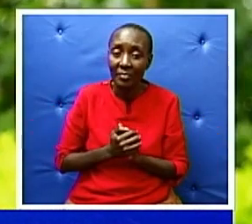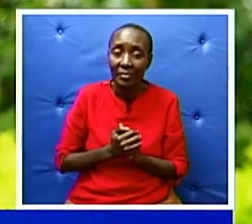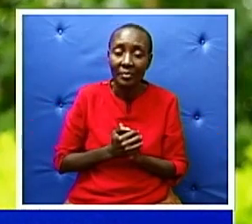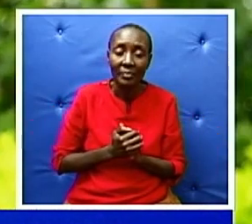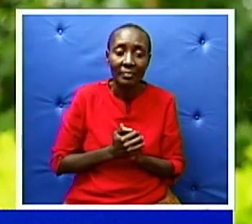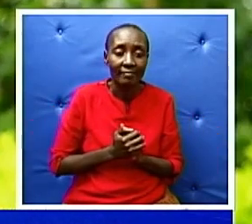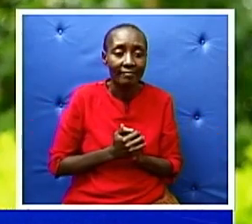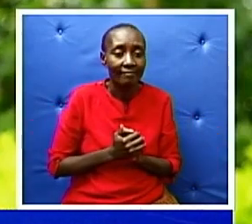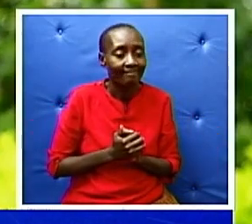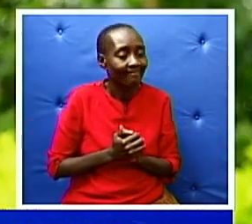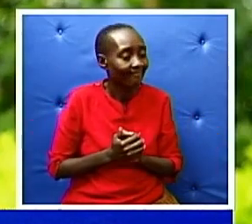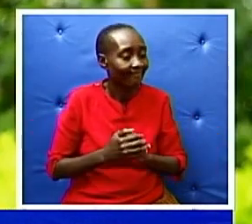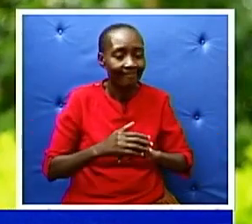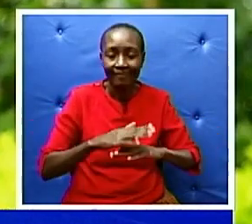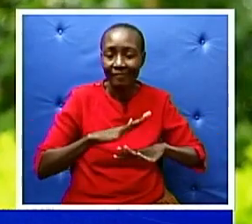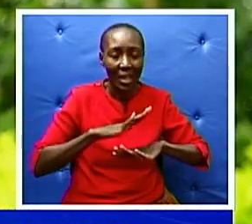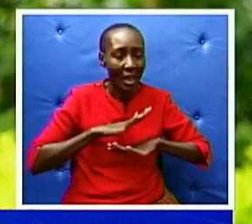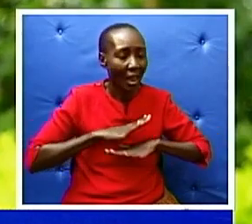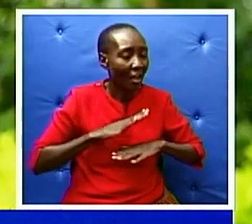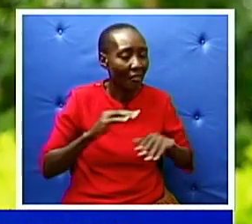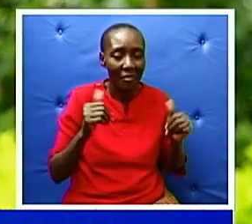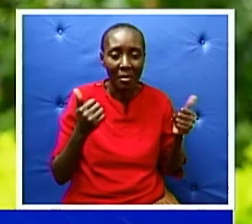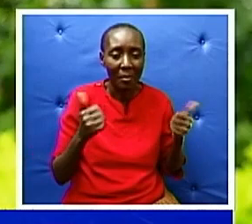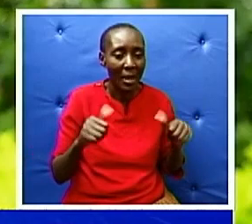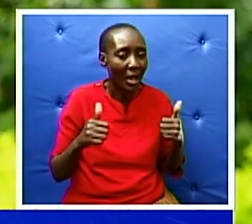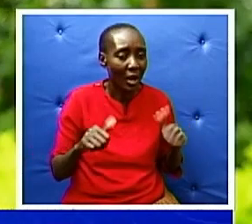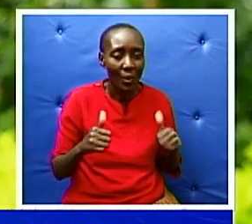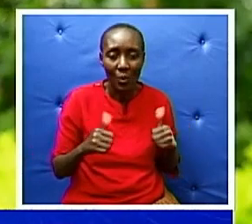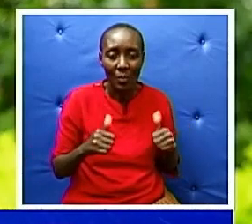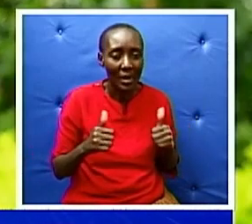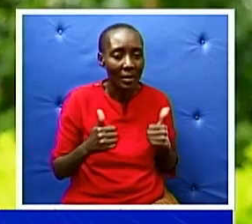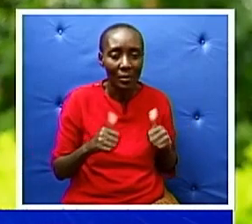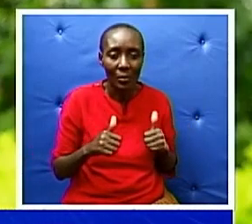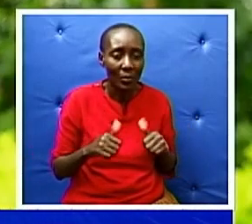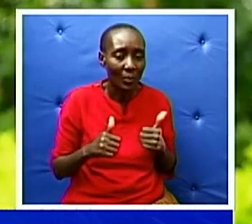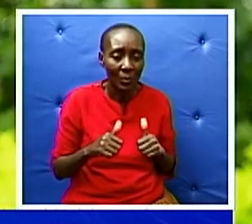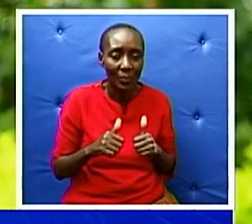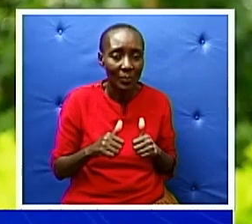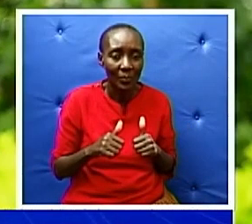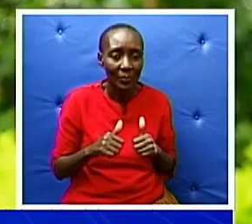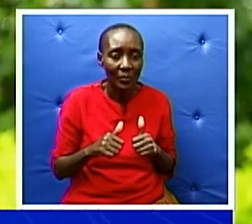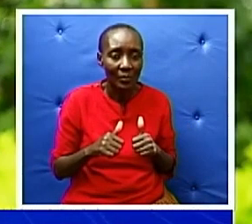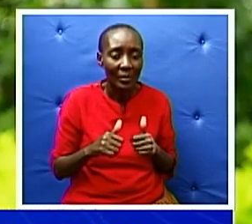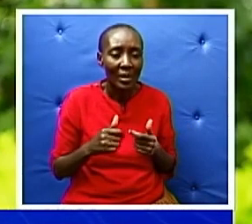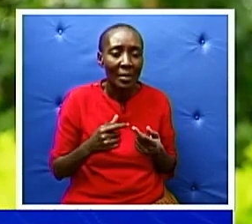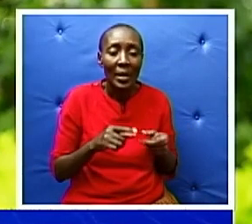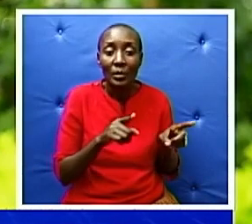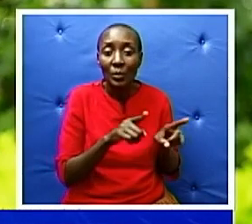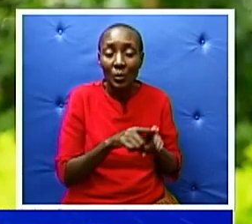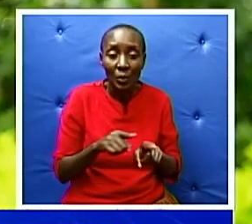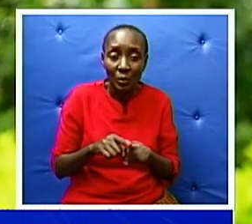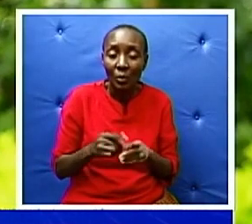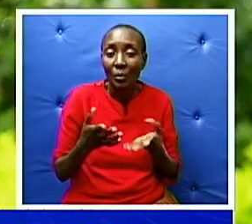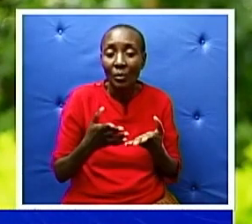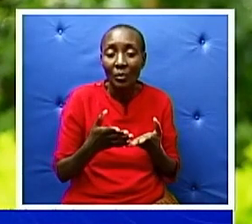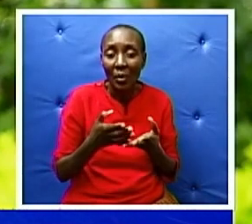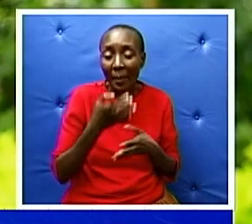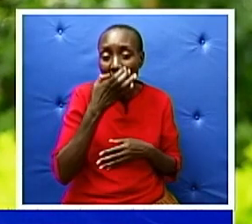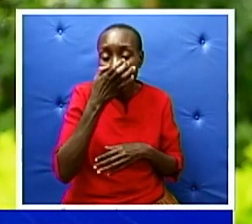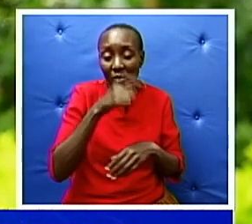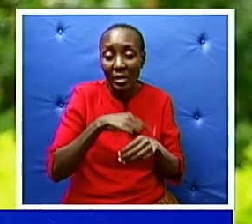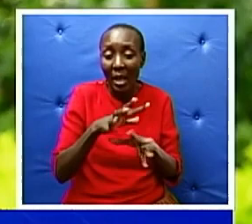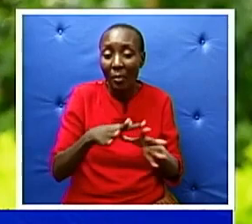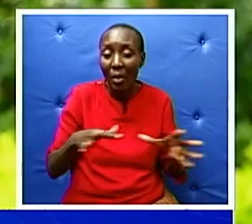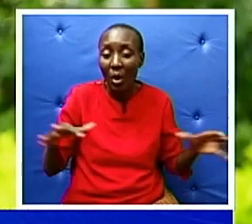it has been done enough, but it hasn't been done for so long intentionally. And this is